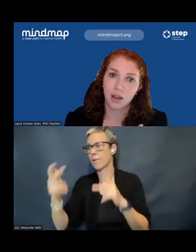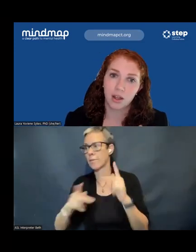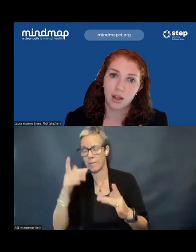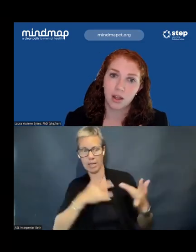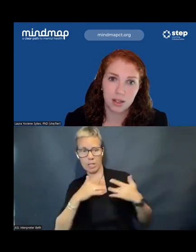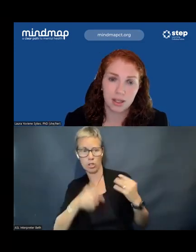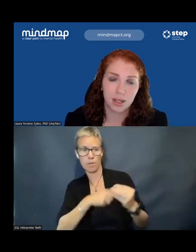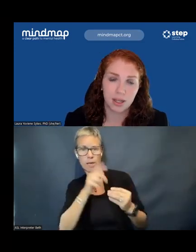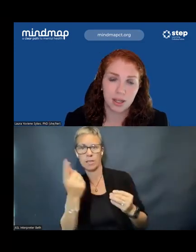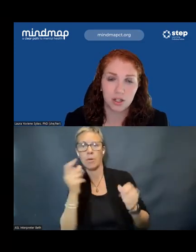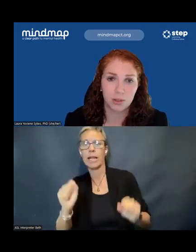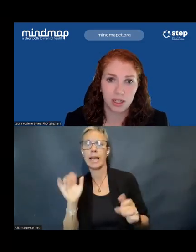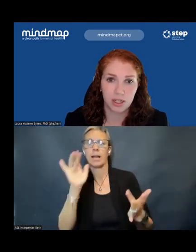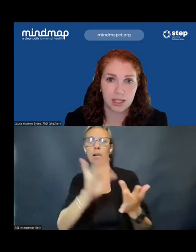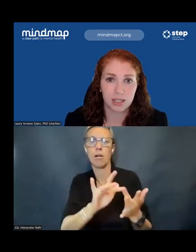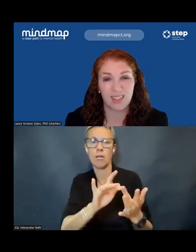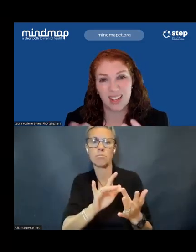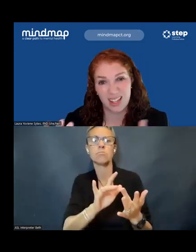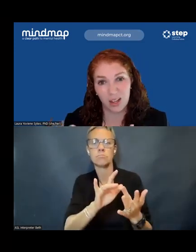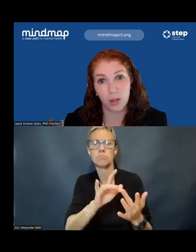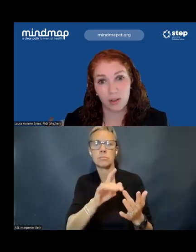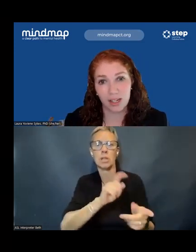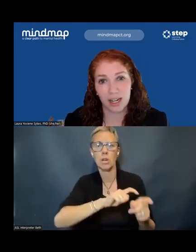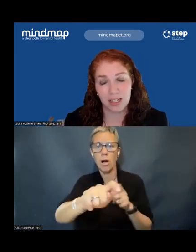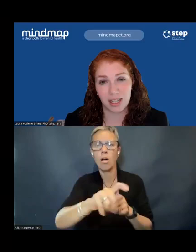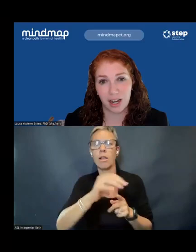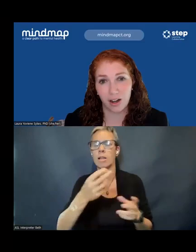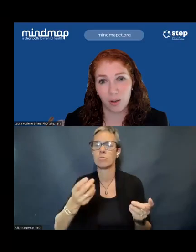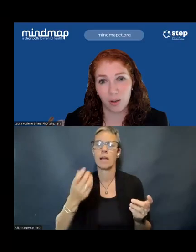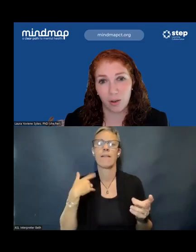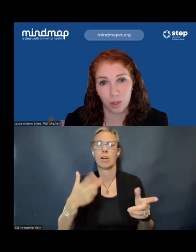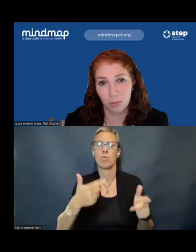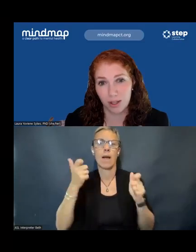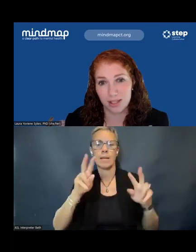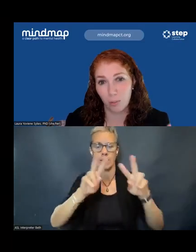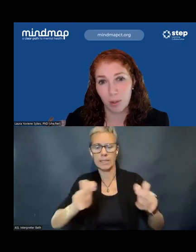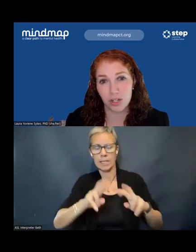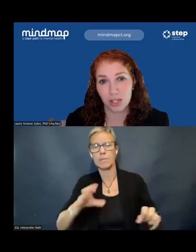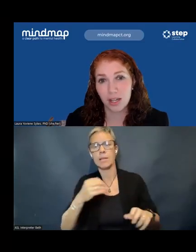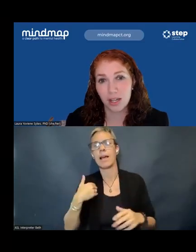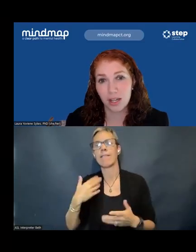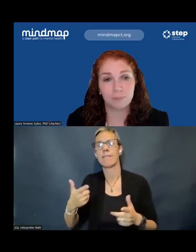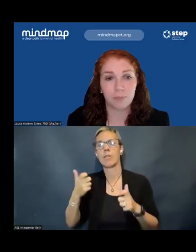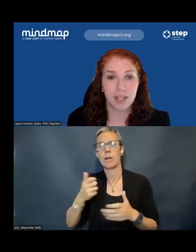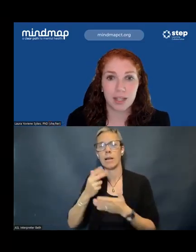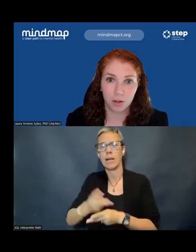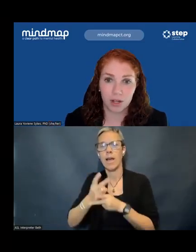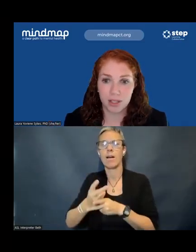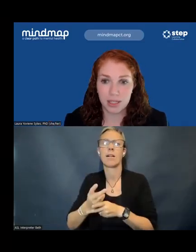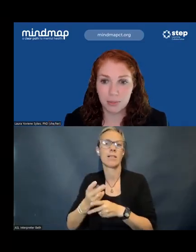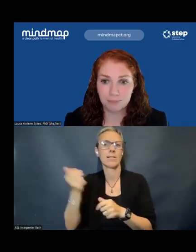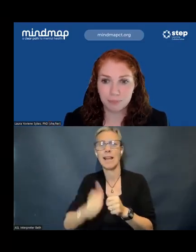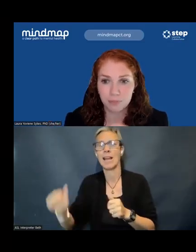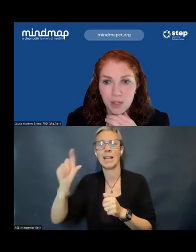get a rapid eligibility assessment, and then can get quickly connected to care at one of our 20+ outpatient sites